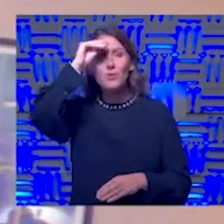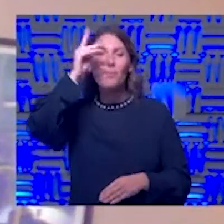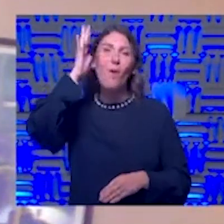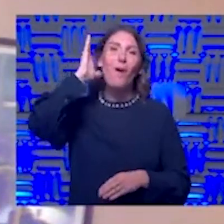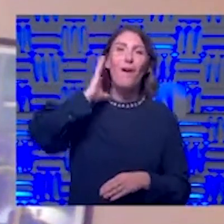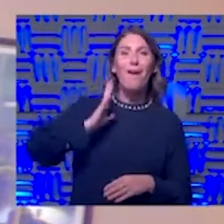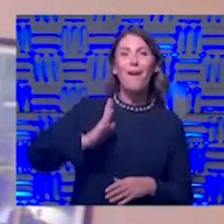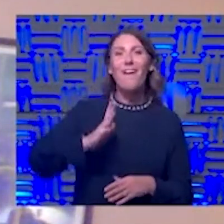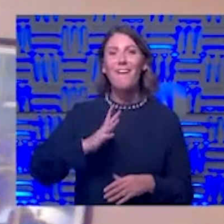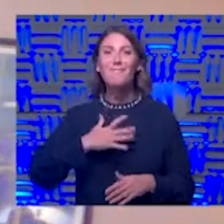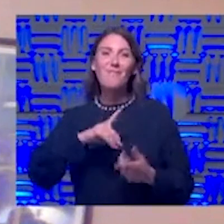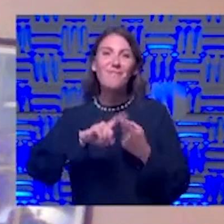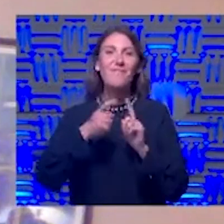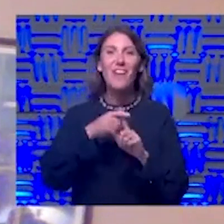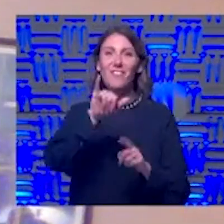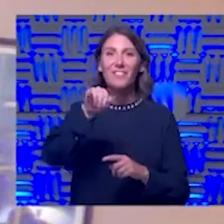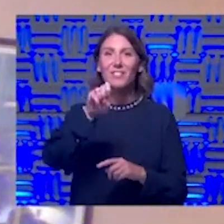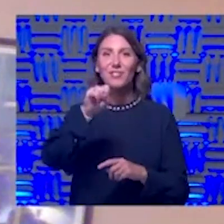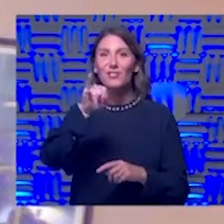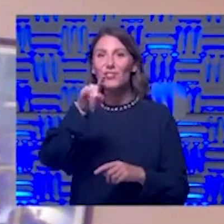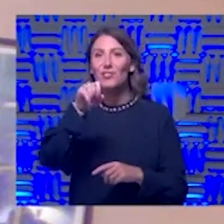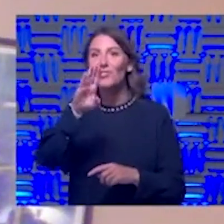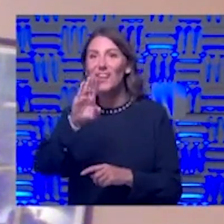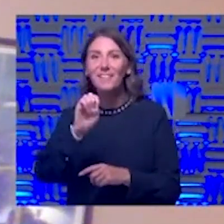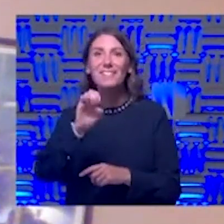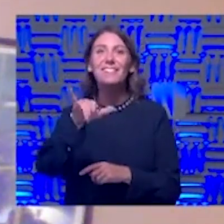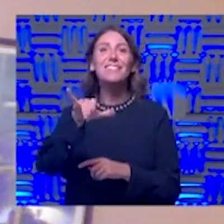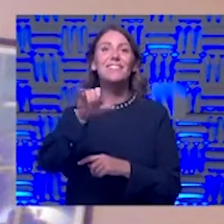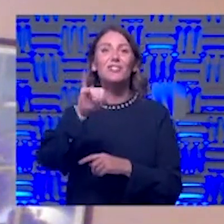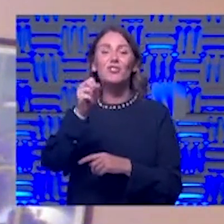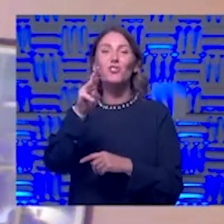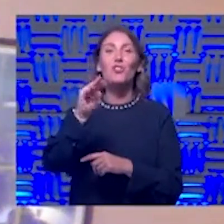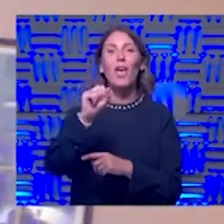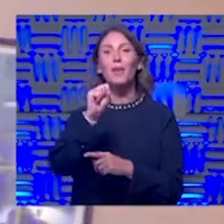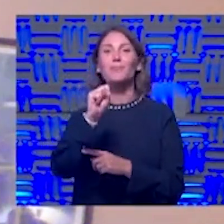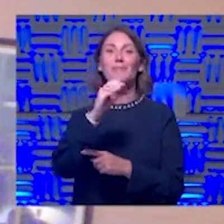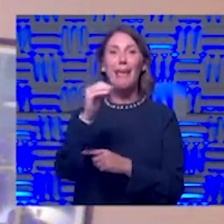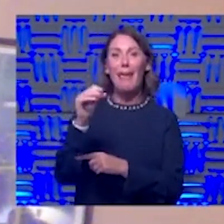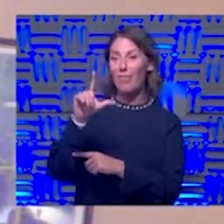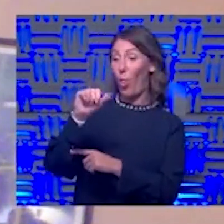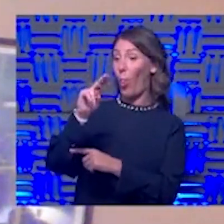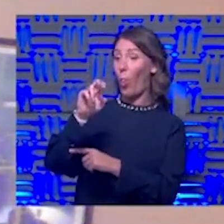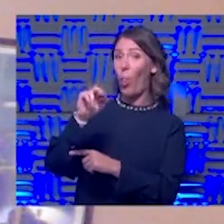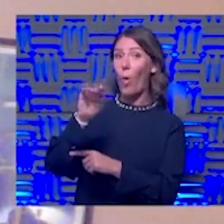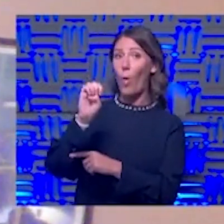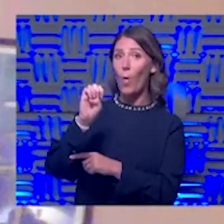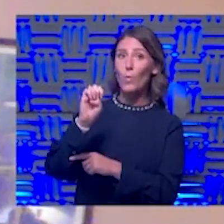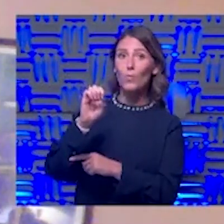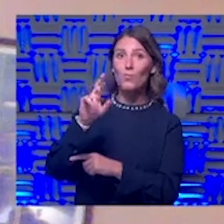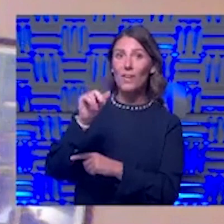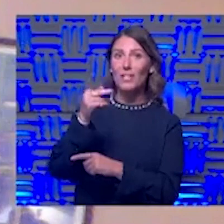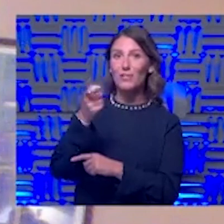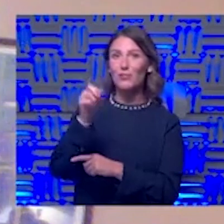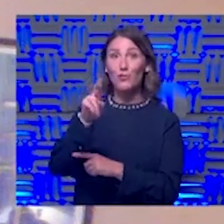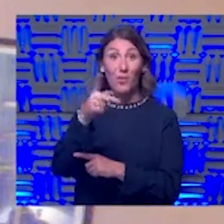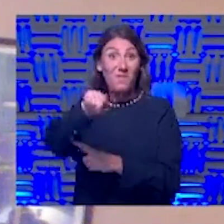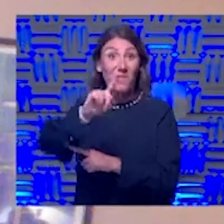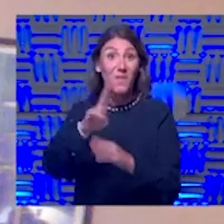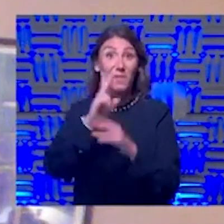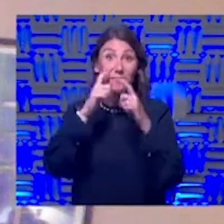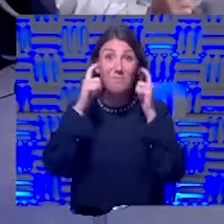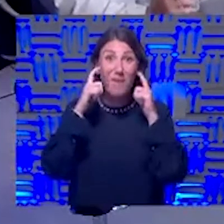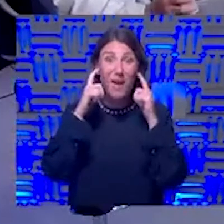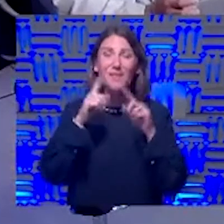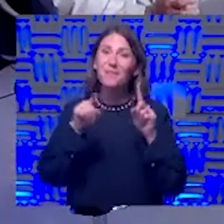Jesse James, Butch Cassidy, and the Lone Ranger. They all wore a mask, so I think the rest of us still can and feel comfortable with it.